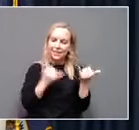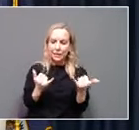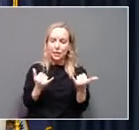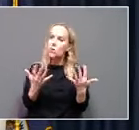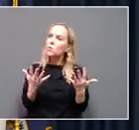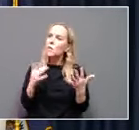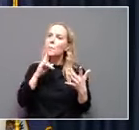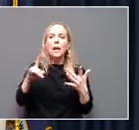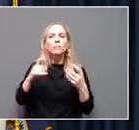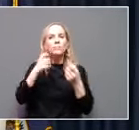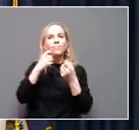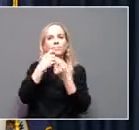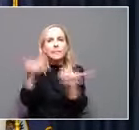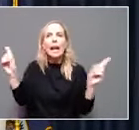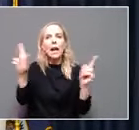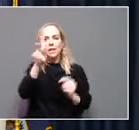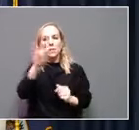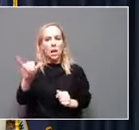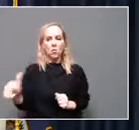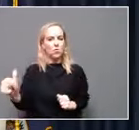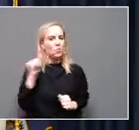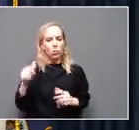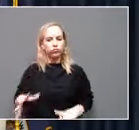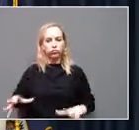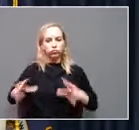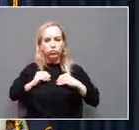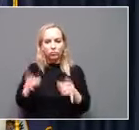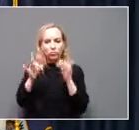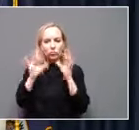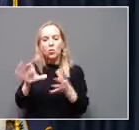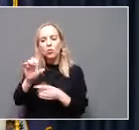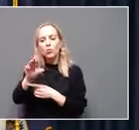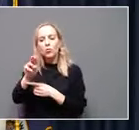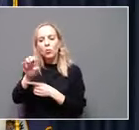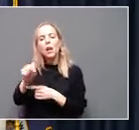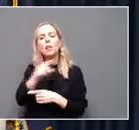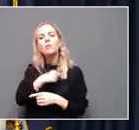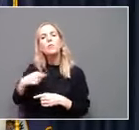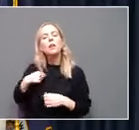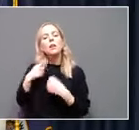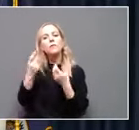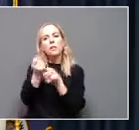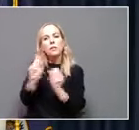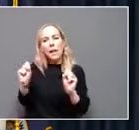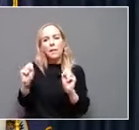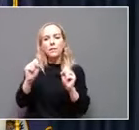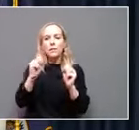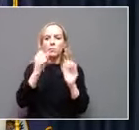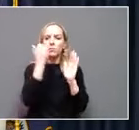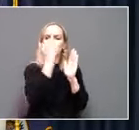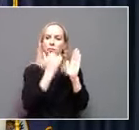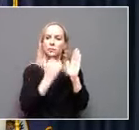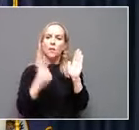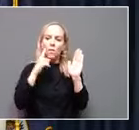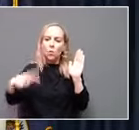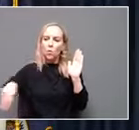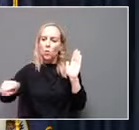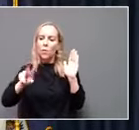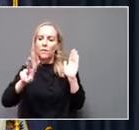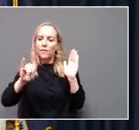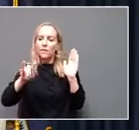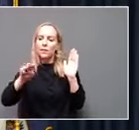message that Kentucky will not tolerate heinous crimes and that we have safeguards in place for our victims. Thank you, Governor.